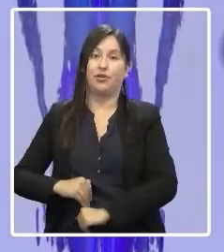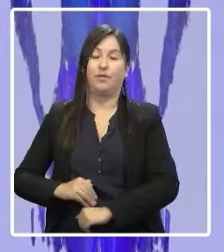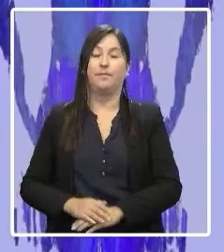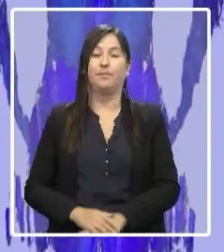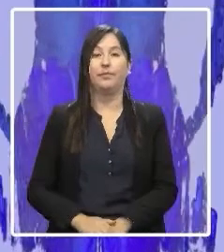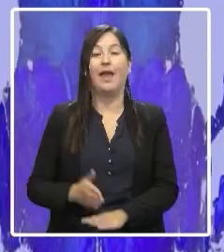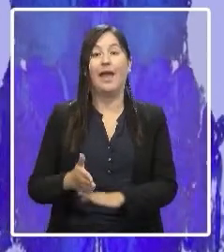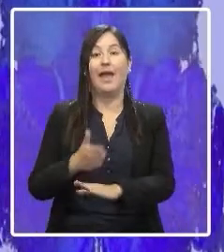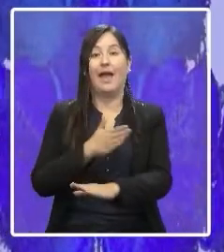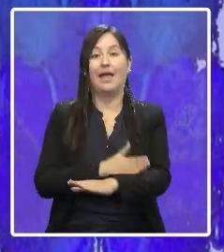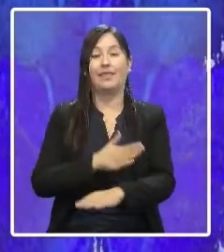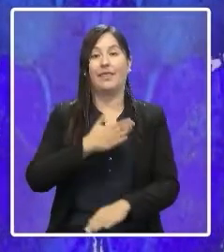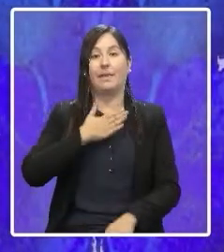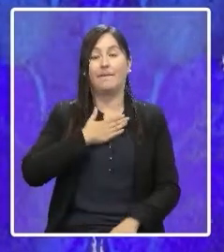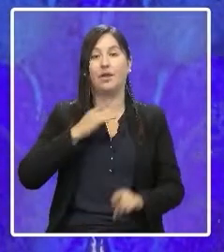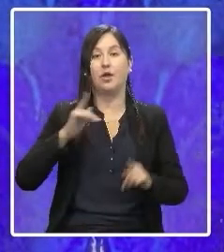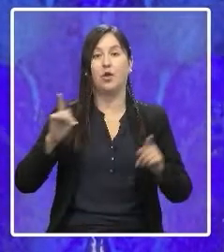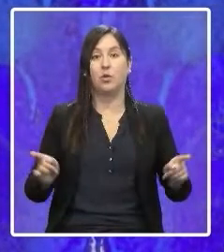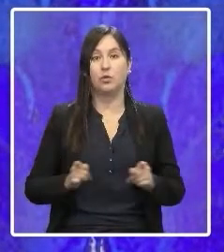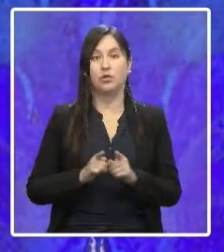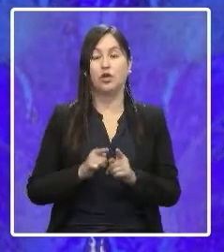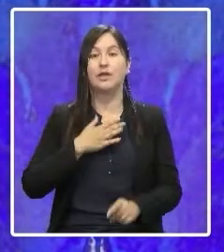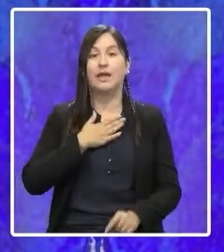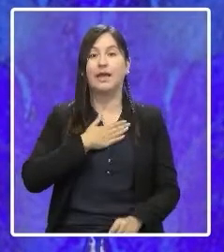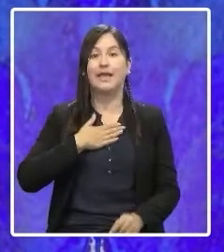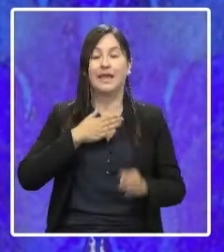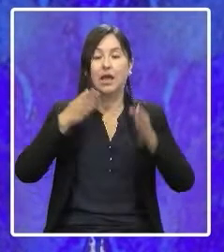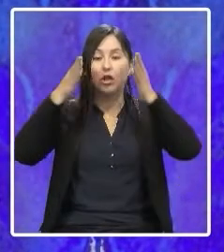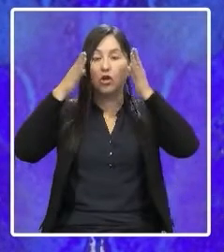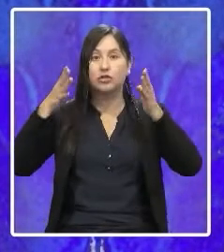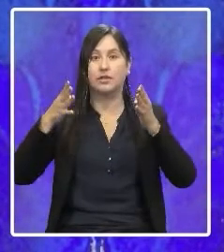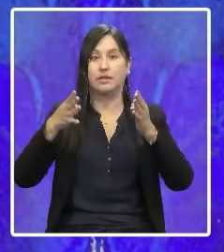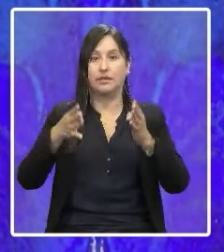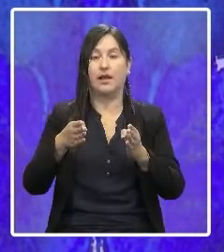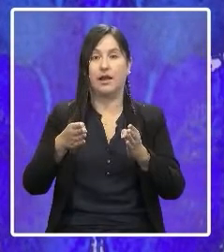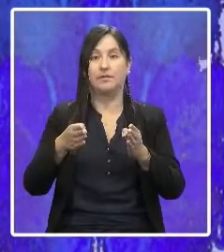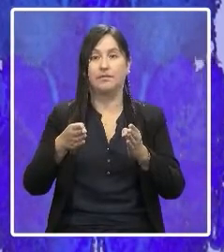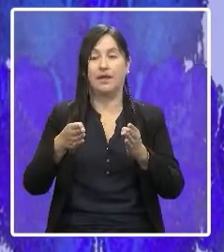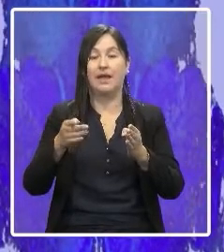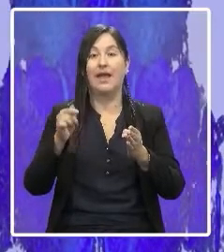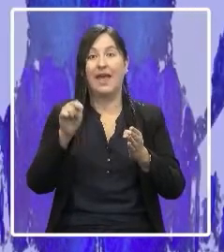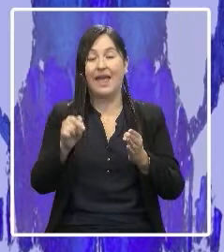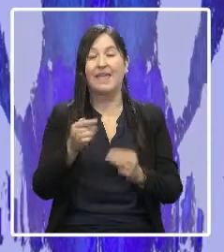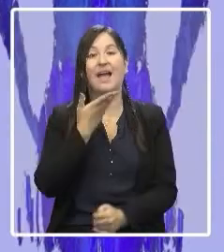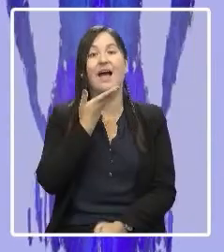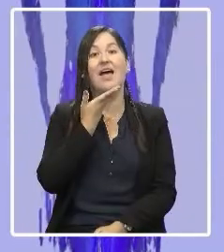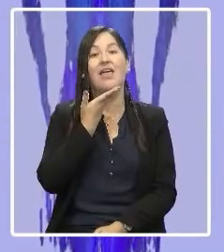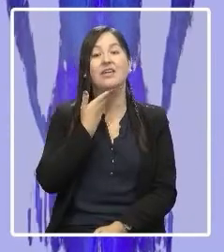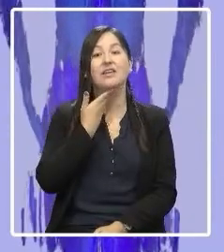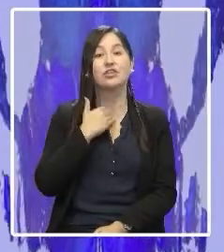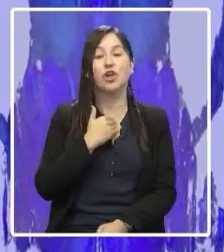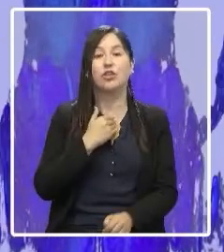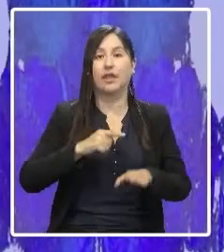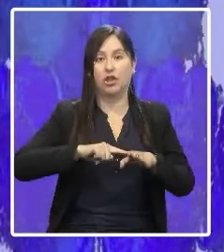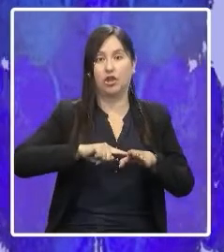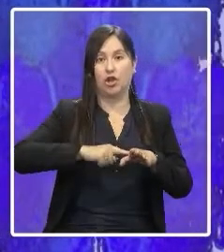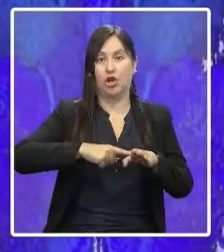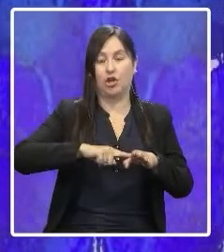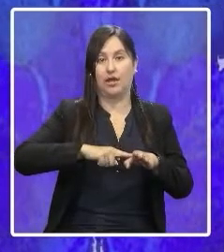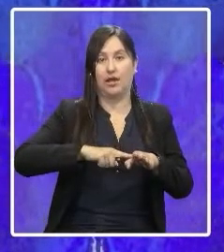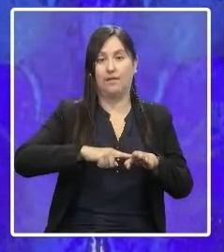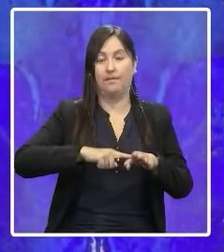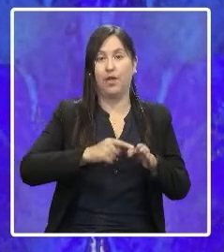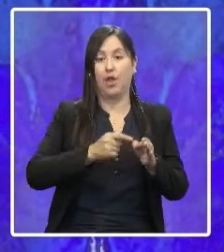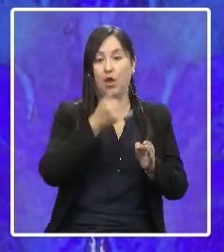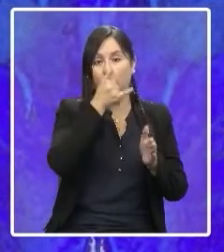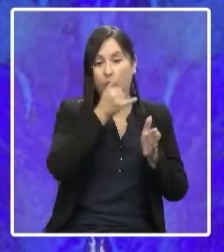happened in terms of these technological addictions while the pandemic has been going on? And a recently published study looked at a